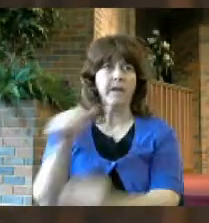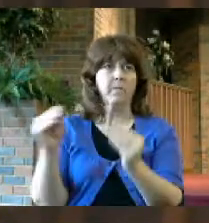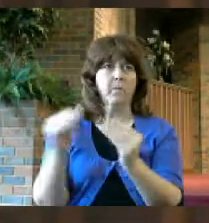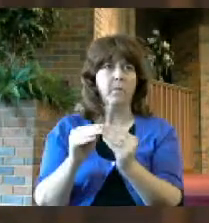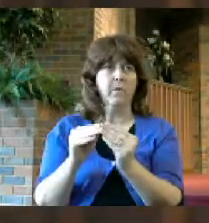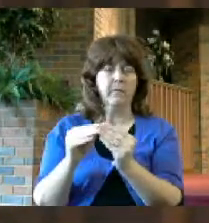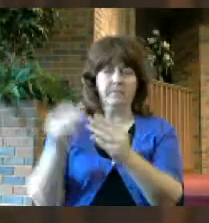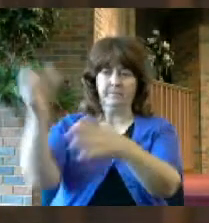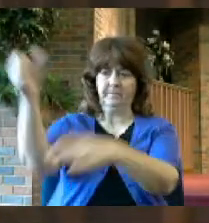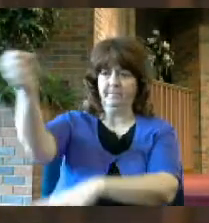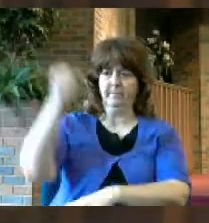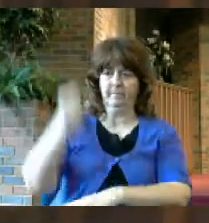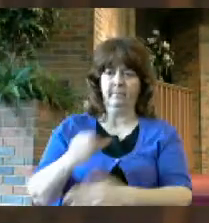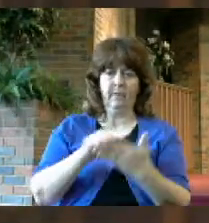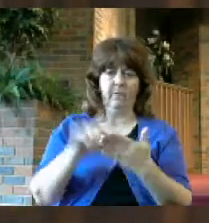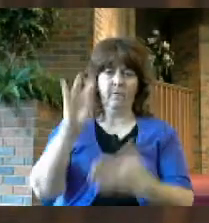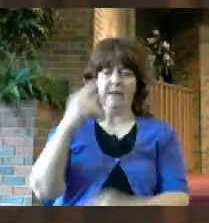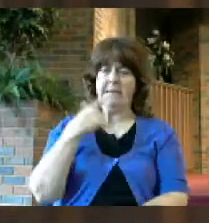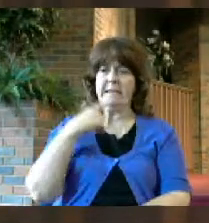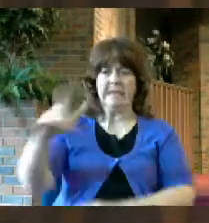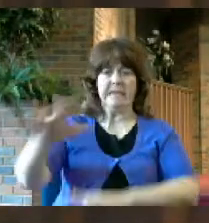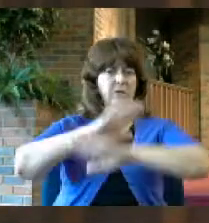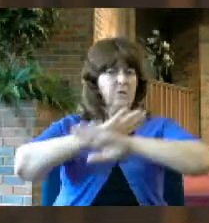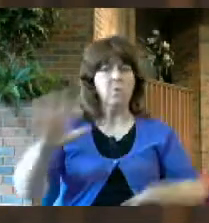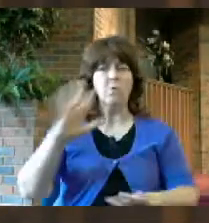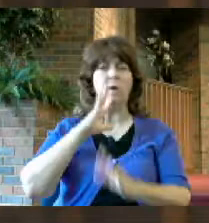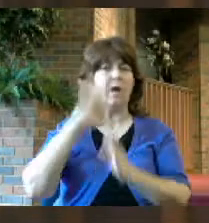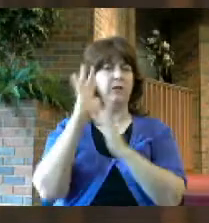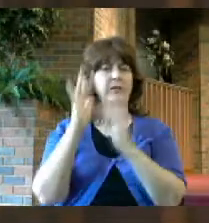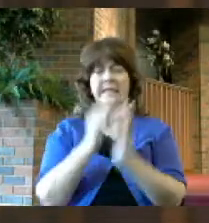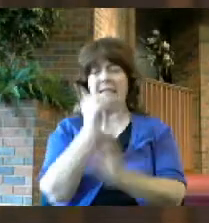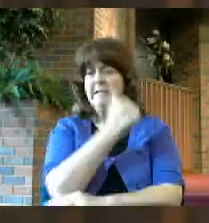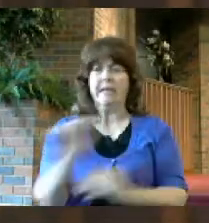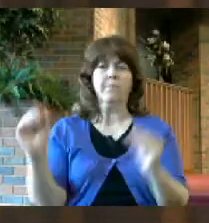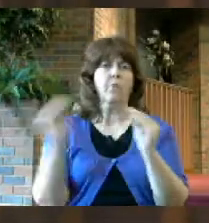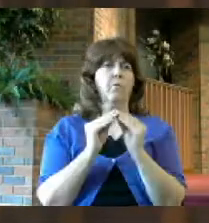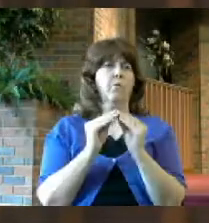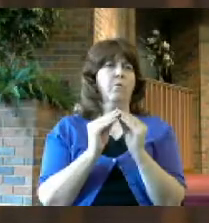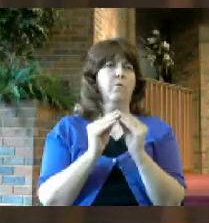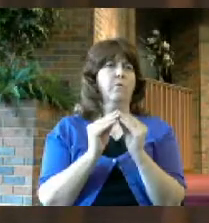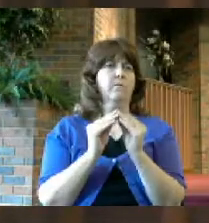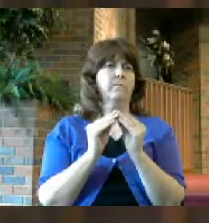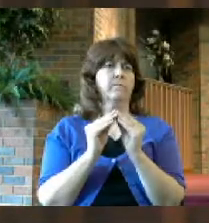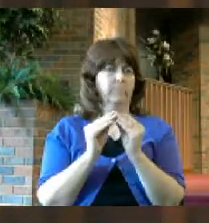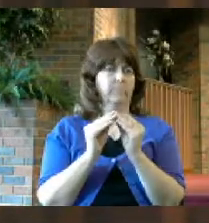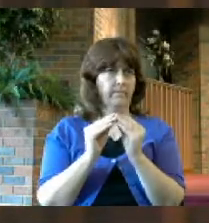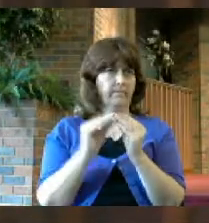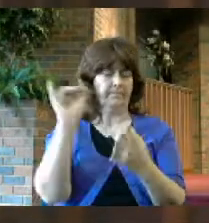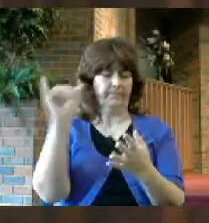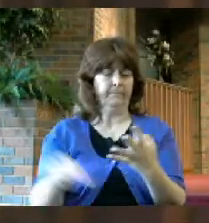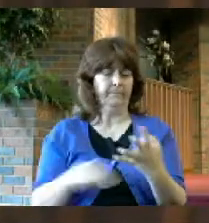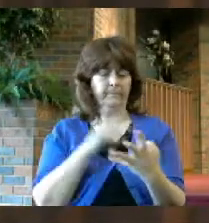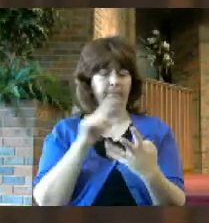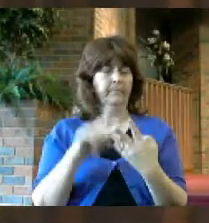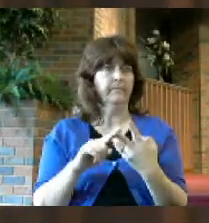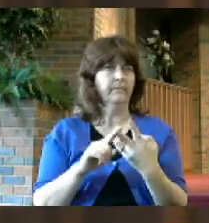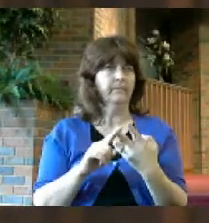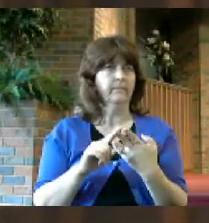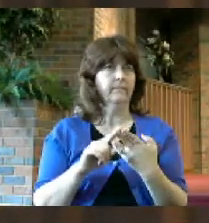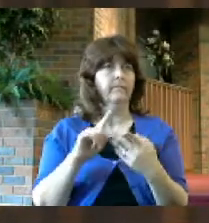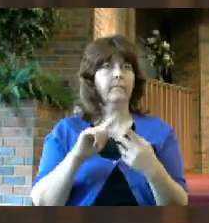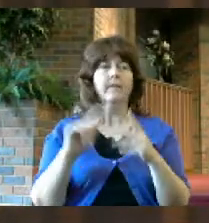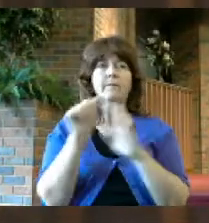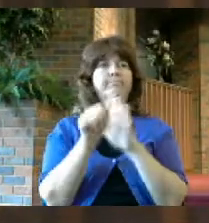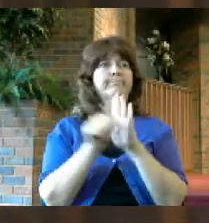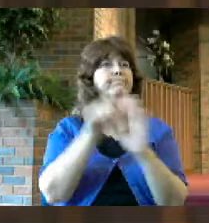about Jesus anymore. That's round one. But the apostles don't quit. So